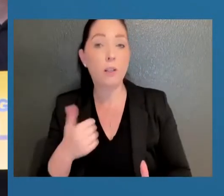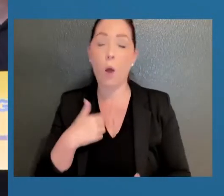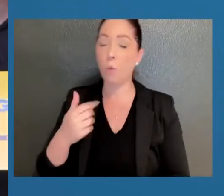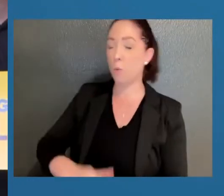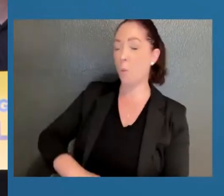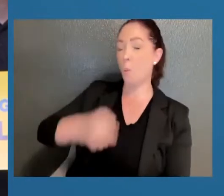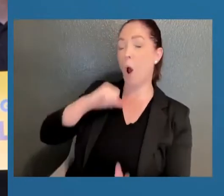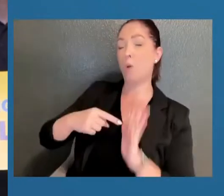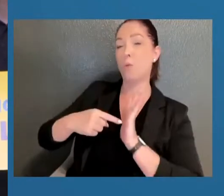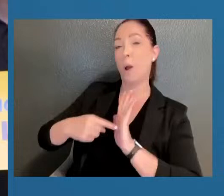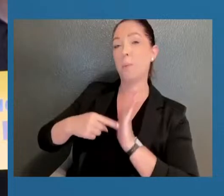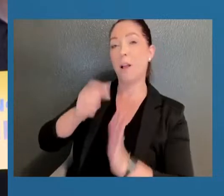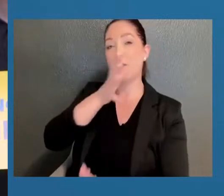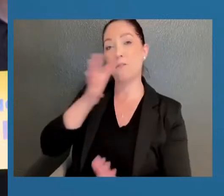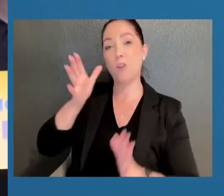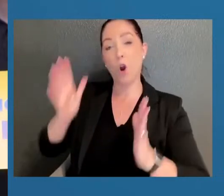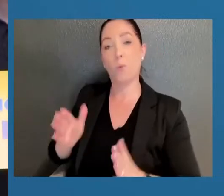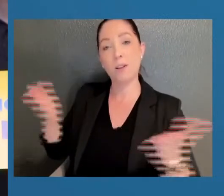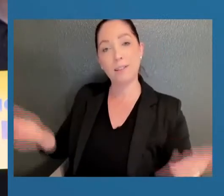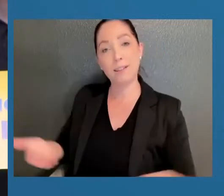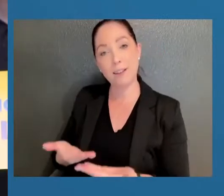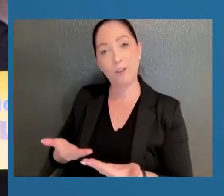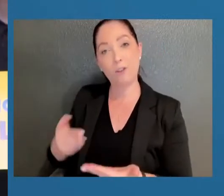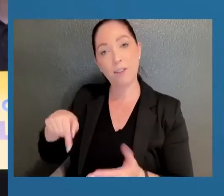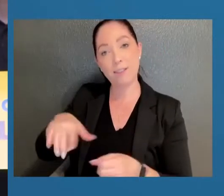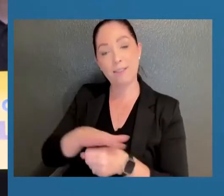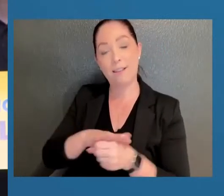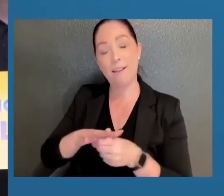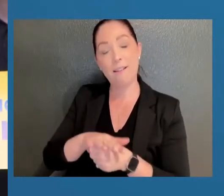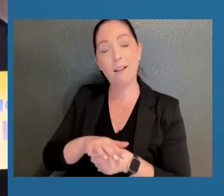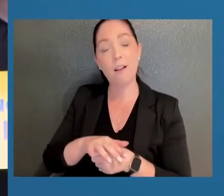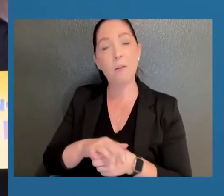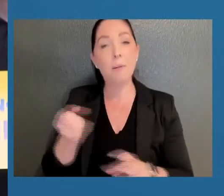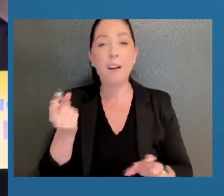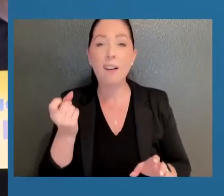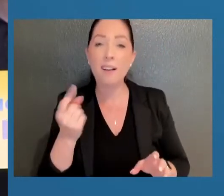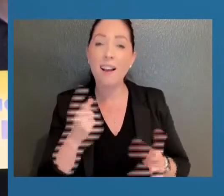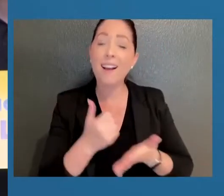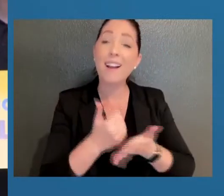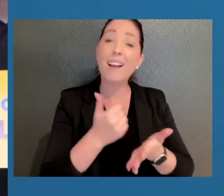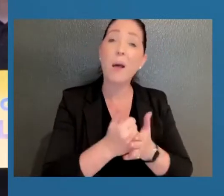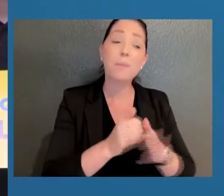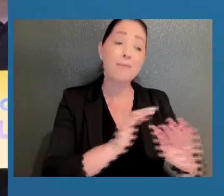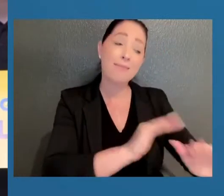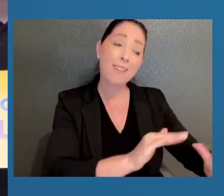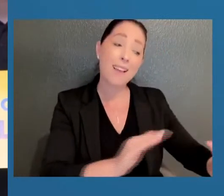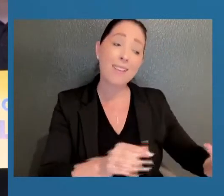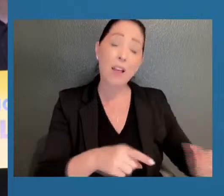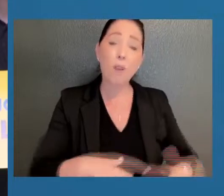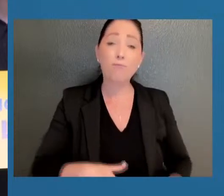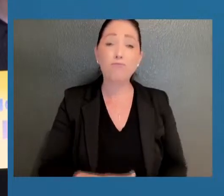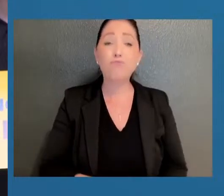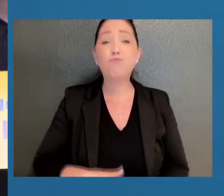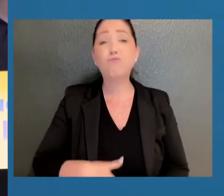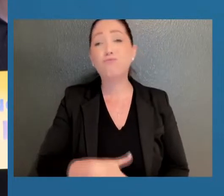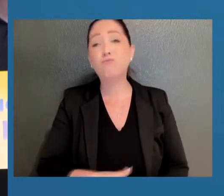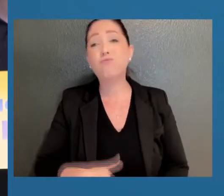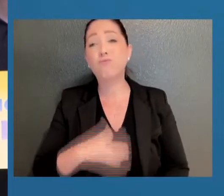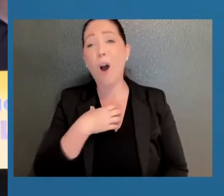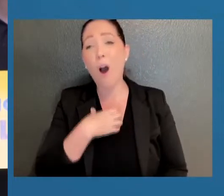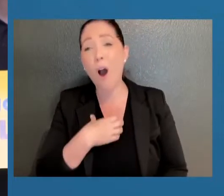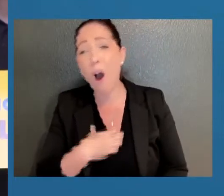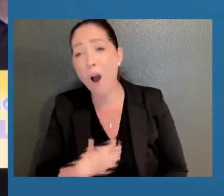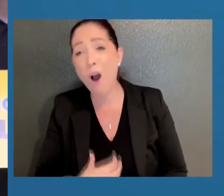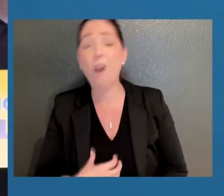so many farmers here in Niagara County. But also helps little kids who are tummies are growling, helps their parents feed